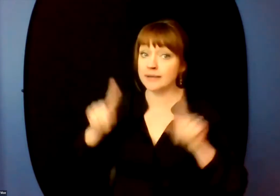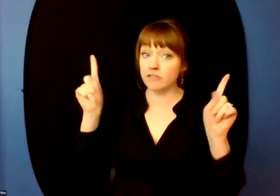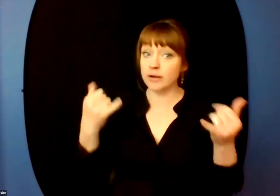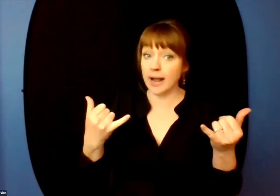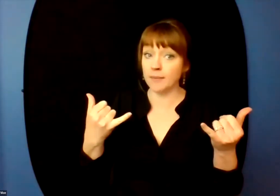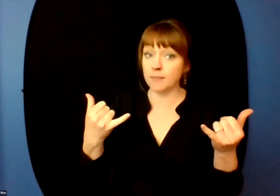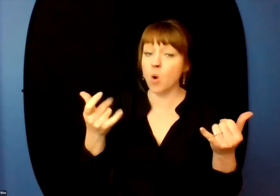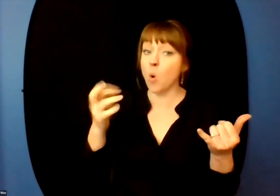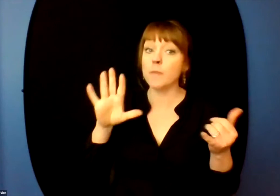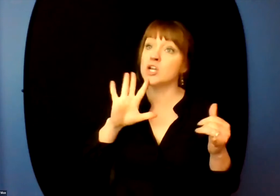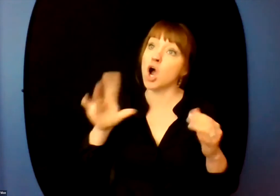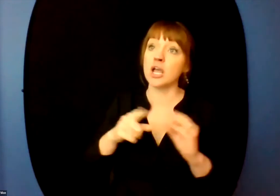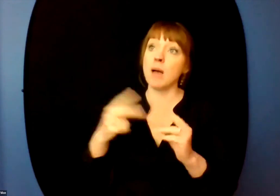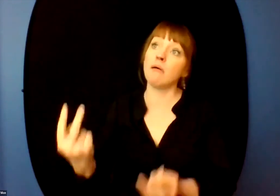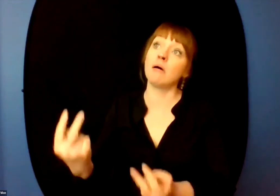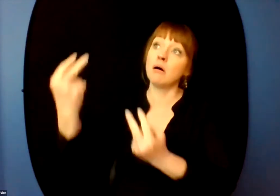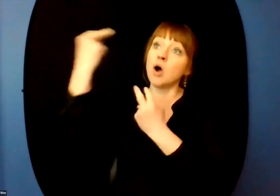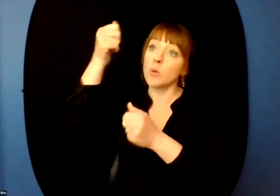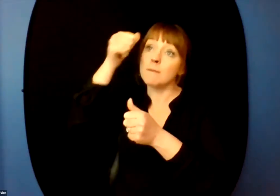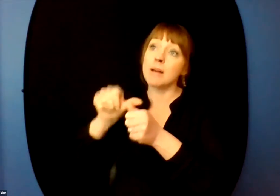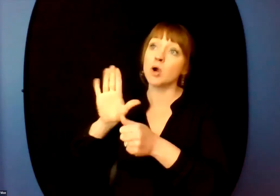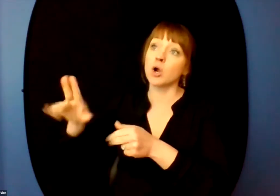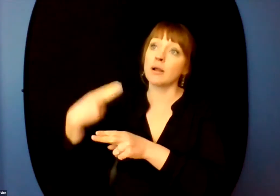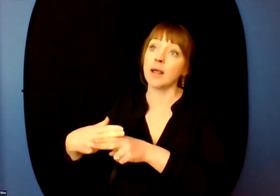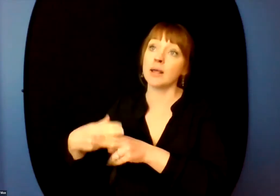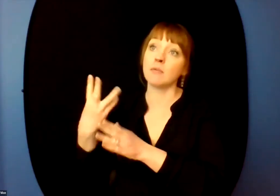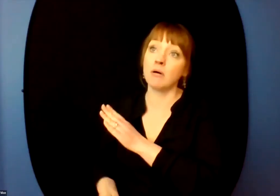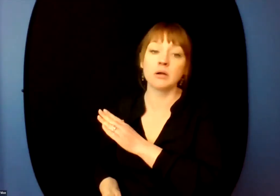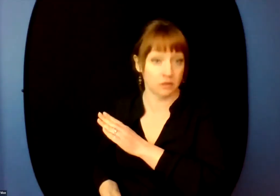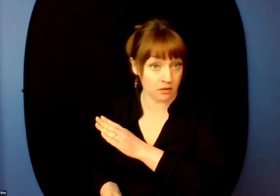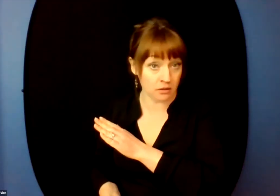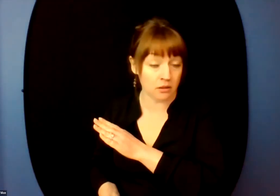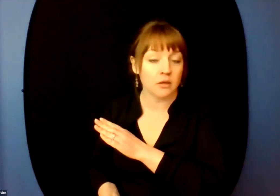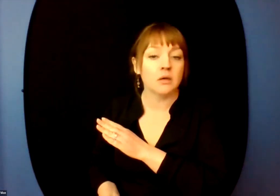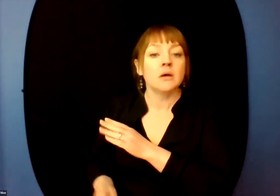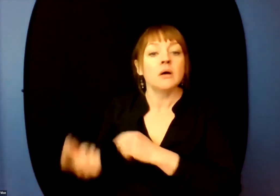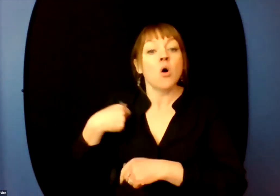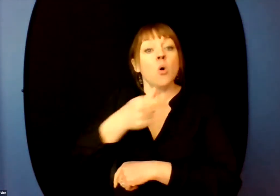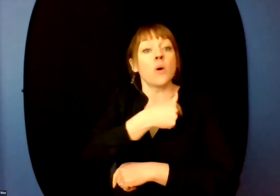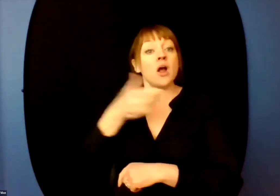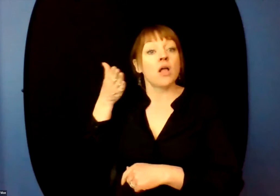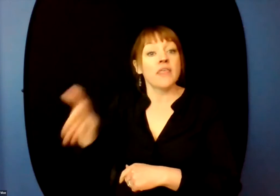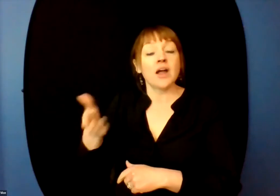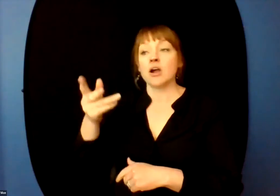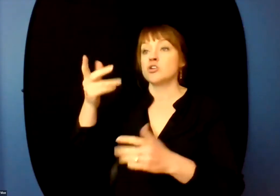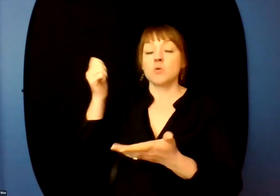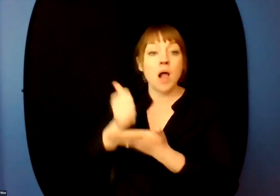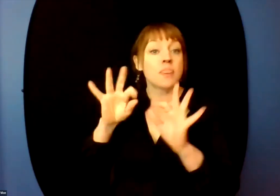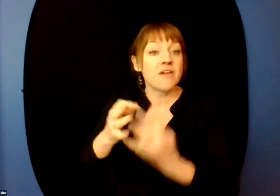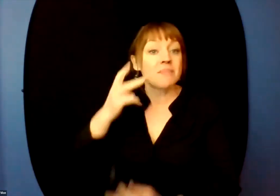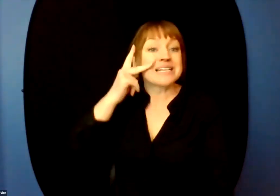about in remembrance of. So the idea is that we are there to help the family see that no, we are